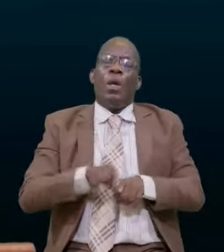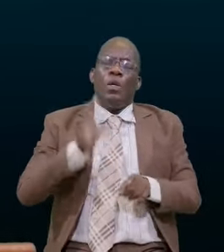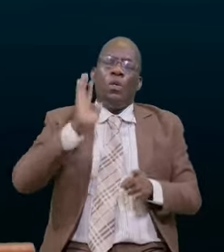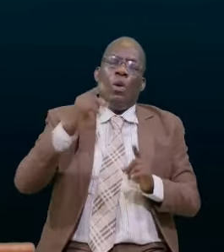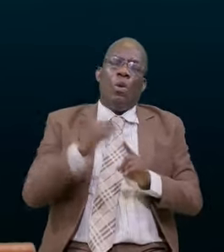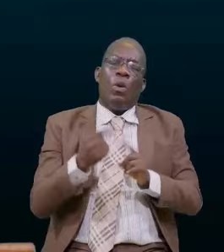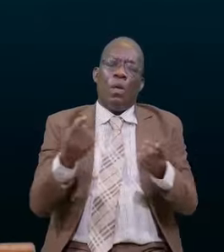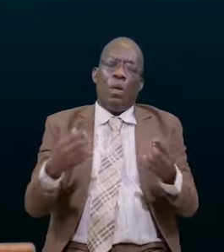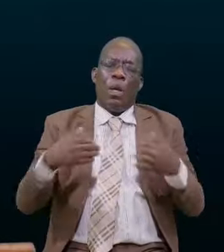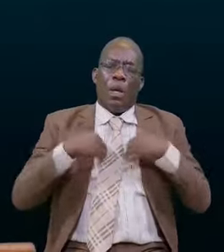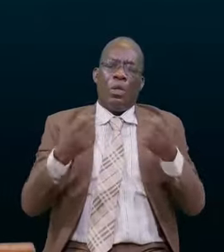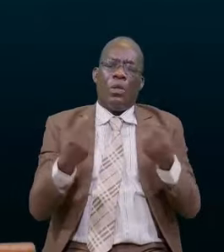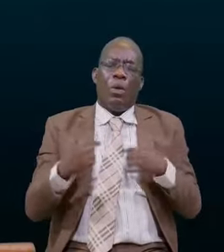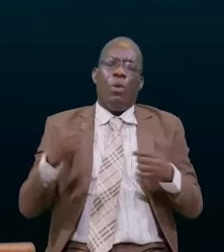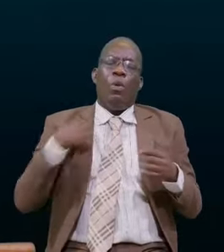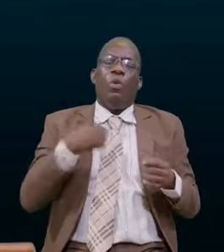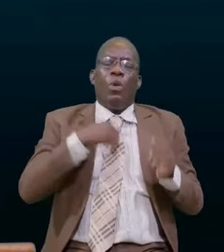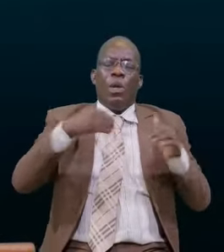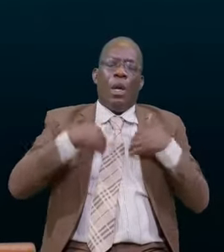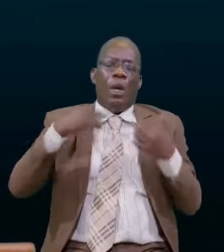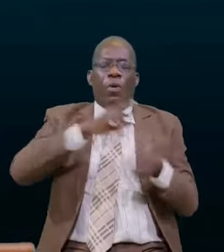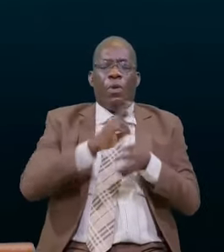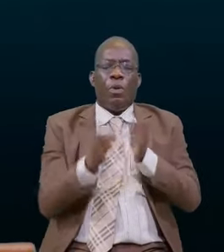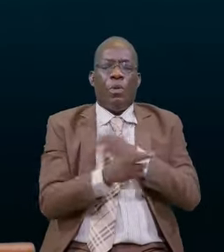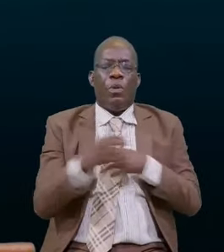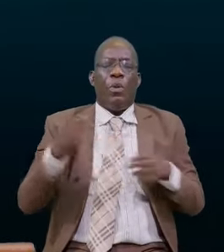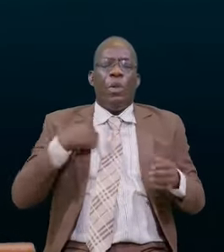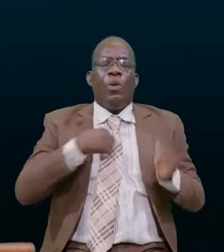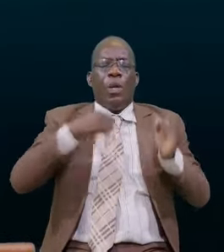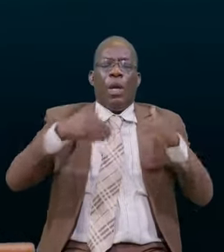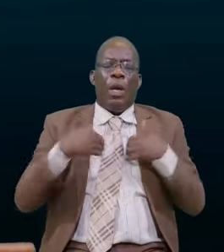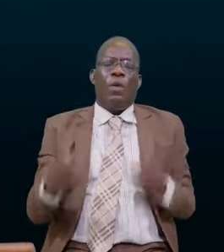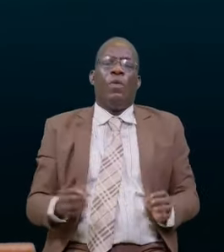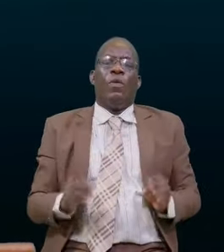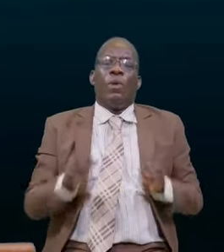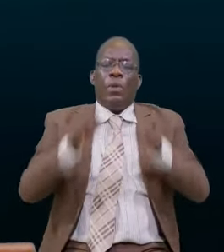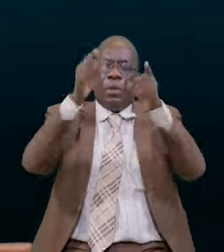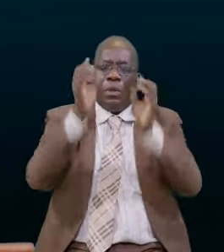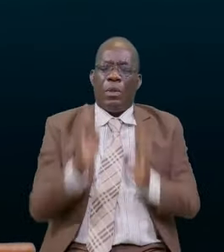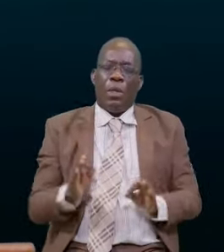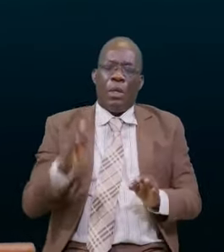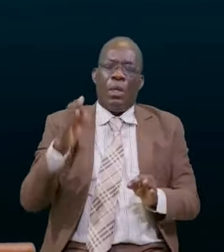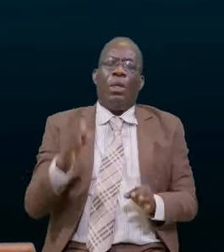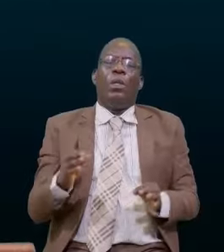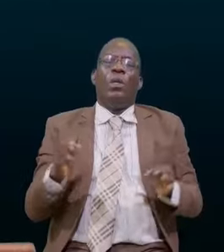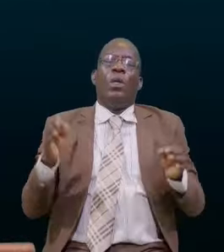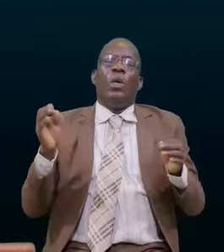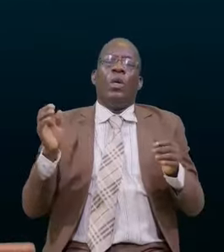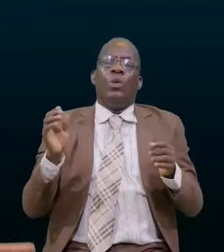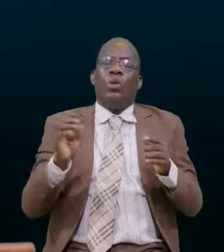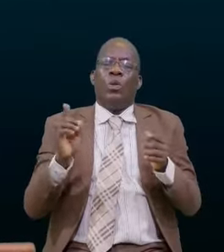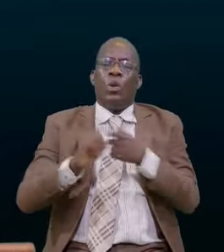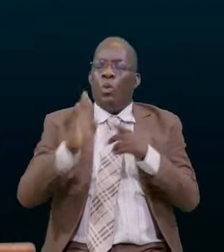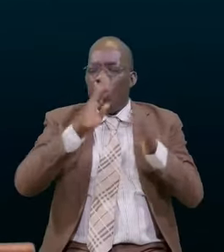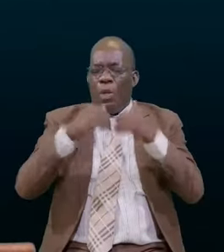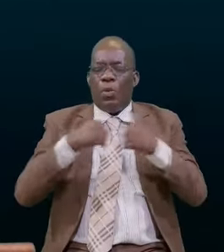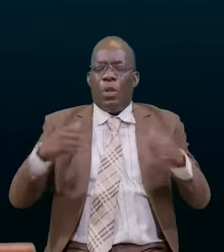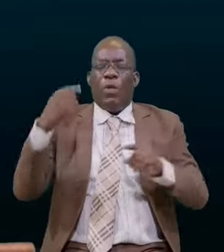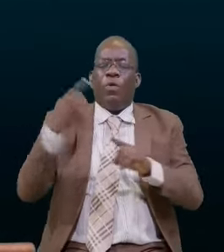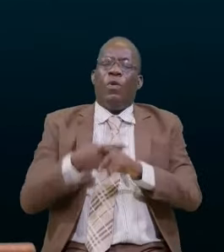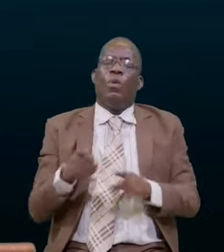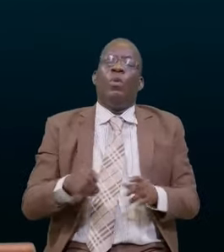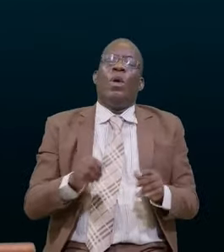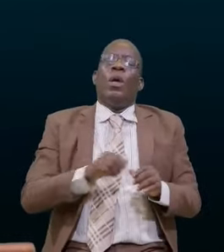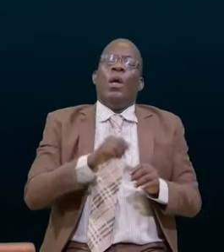repented and we have really decided to forsake all the association with the little foxes association with the little folies